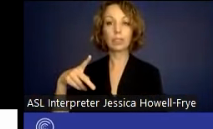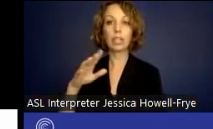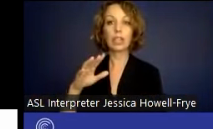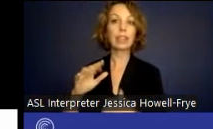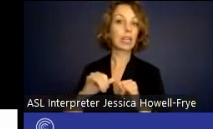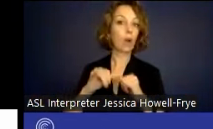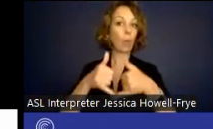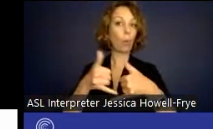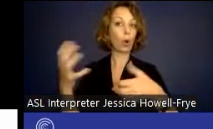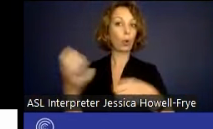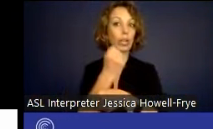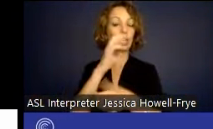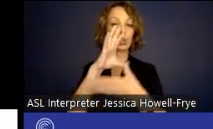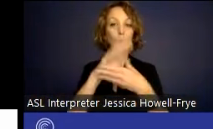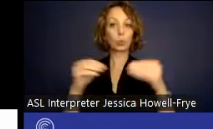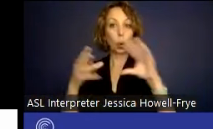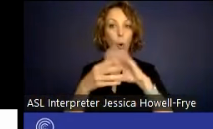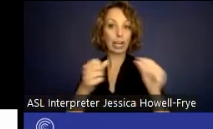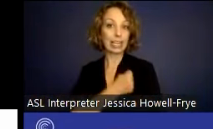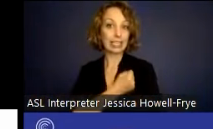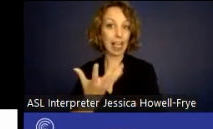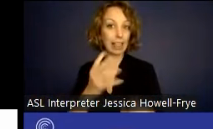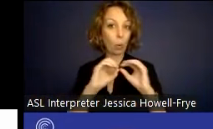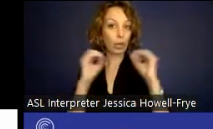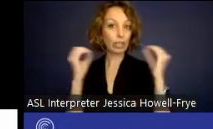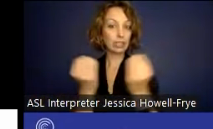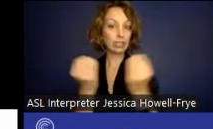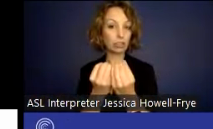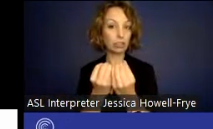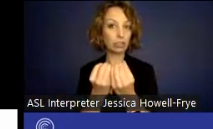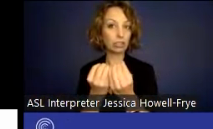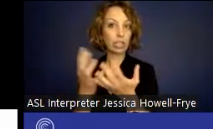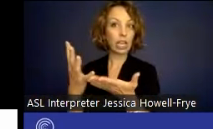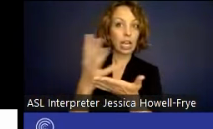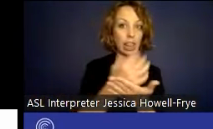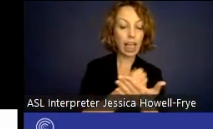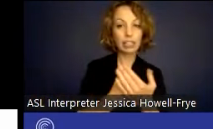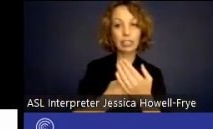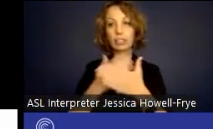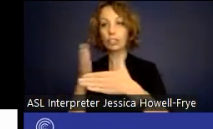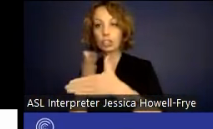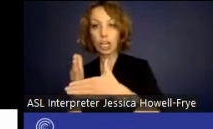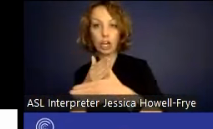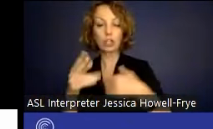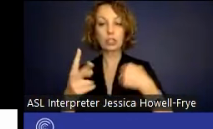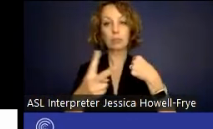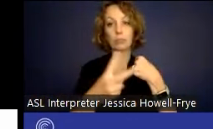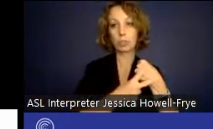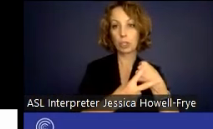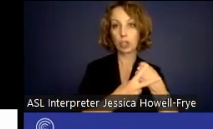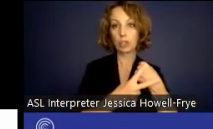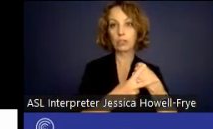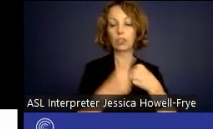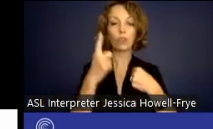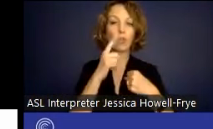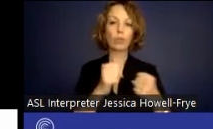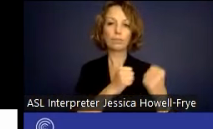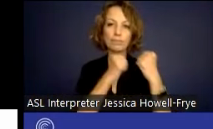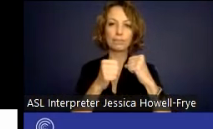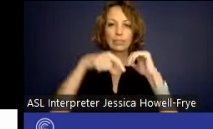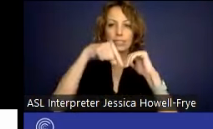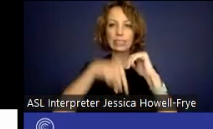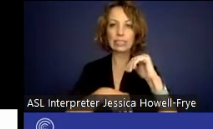award-winning storytelling organization that collects, shares, and preserves stories to deepen connections between people